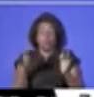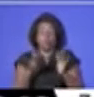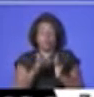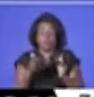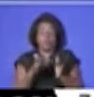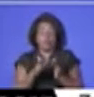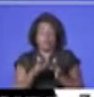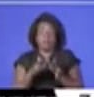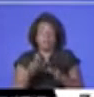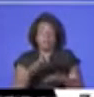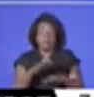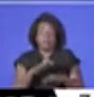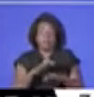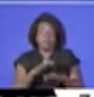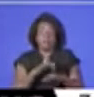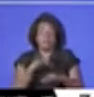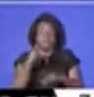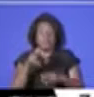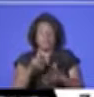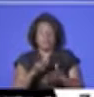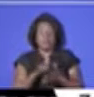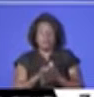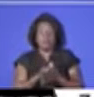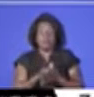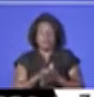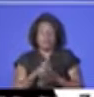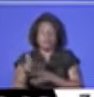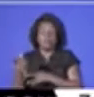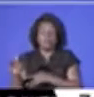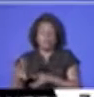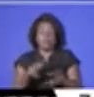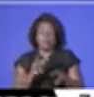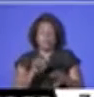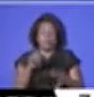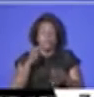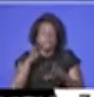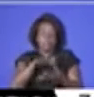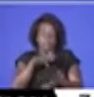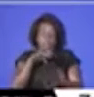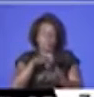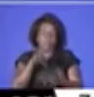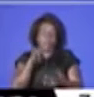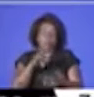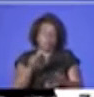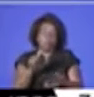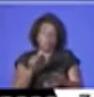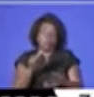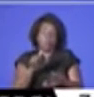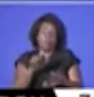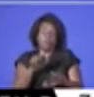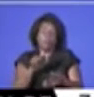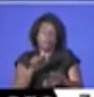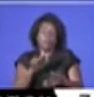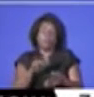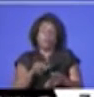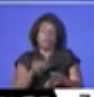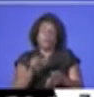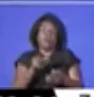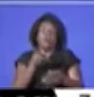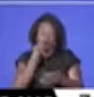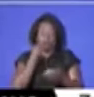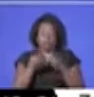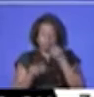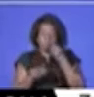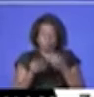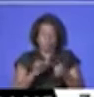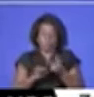and Agriculture Division. Stakeholders in the region will explore and examine issues relating to nutrition and food security in the wake of